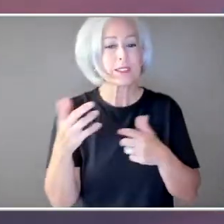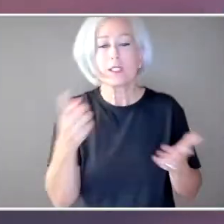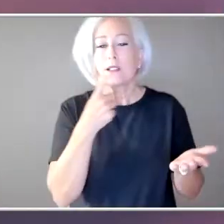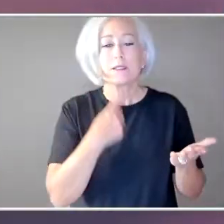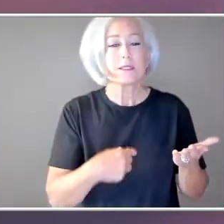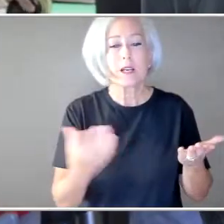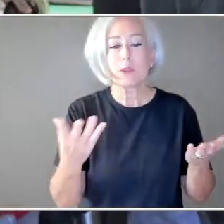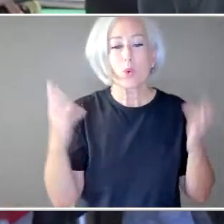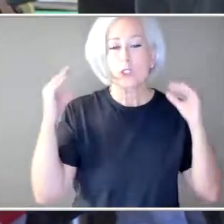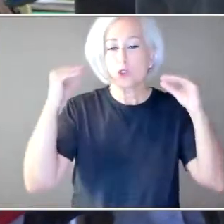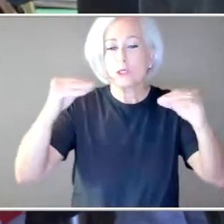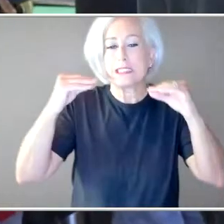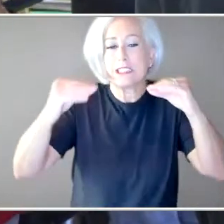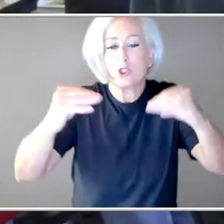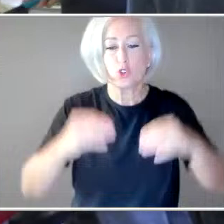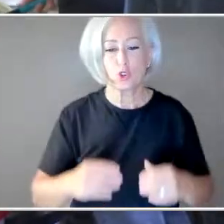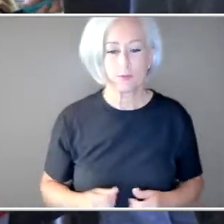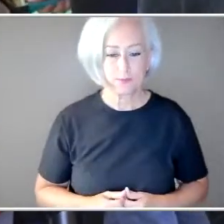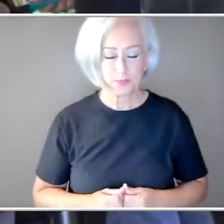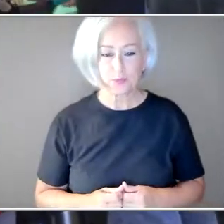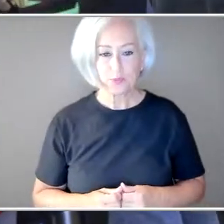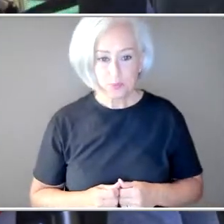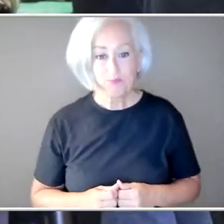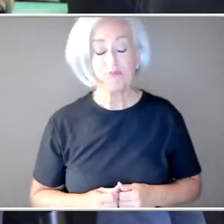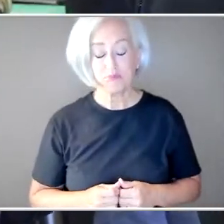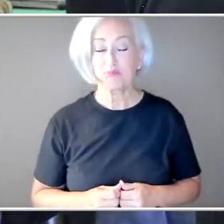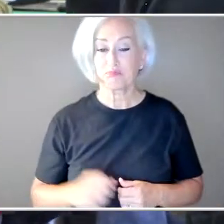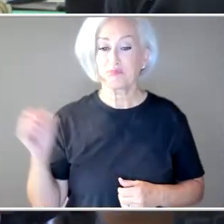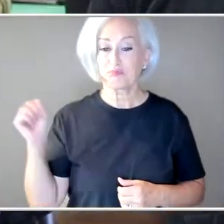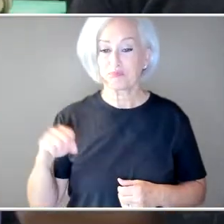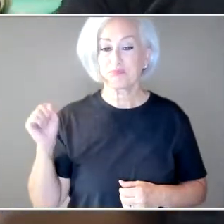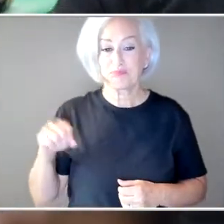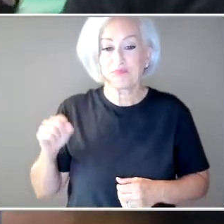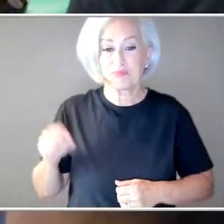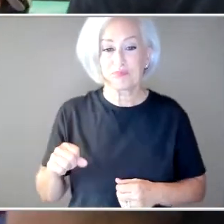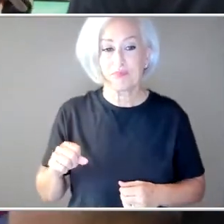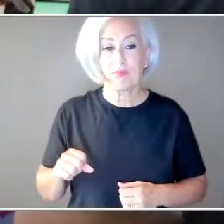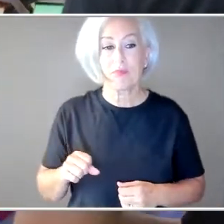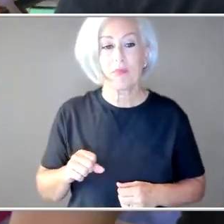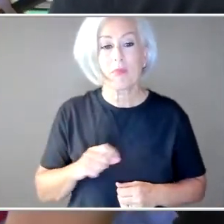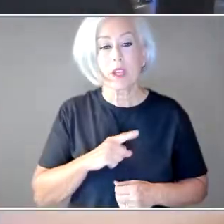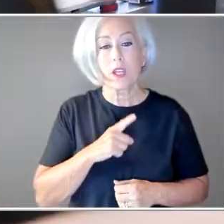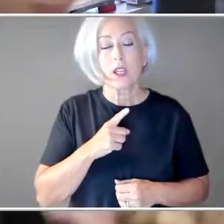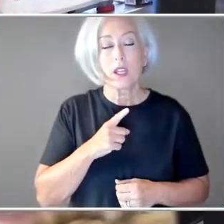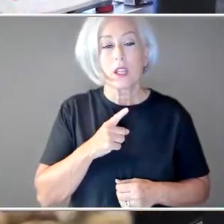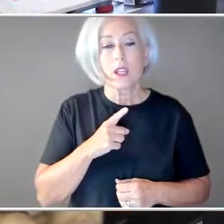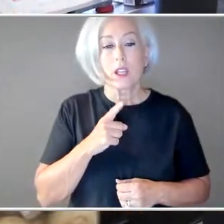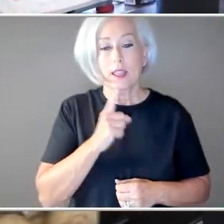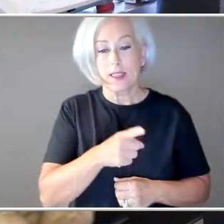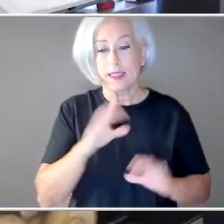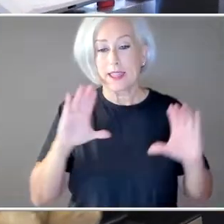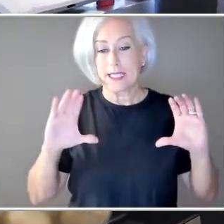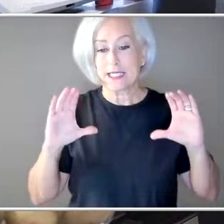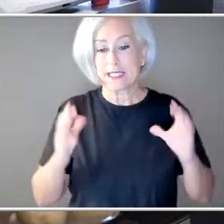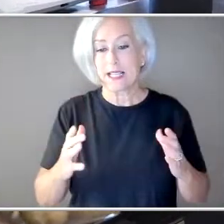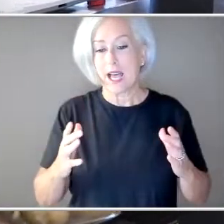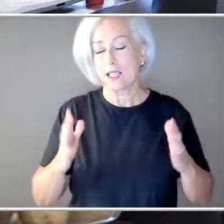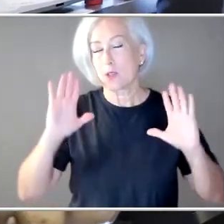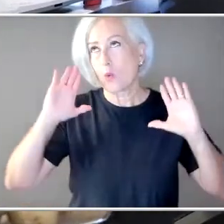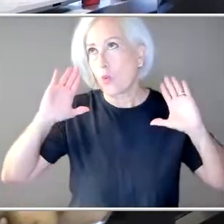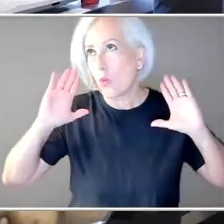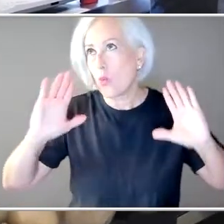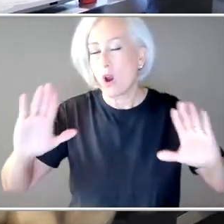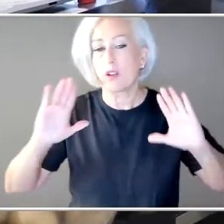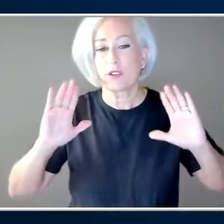course. Yeah, so it is a wonderful interprofessional